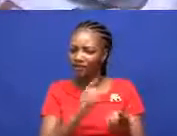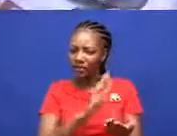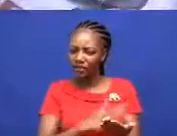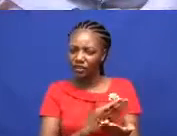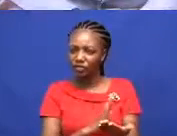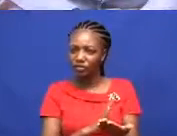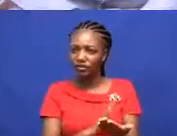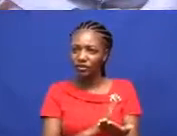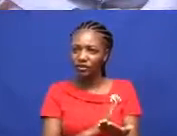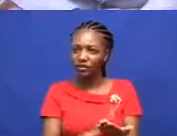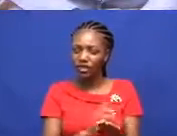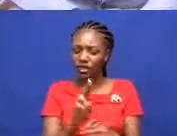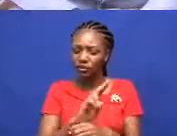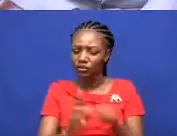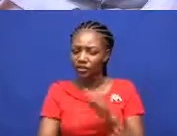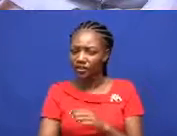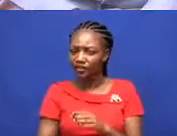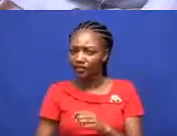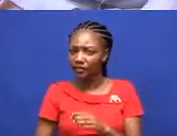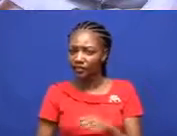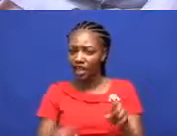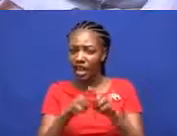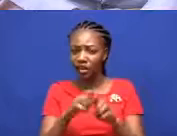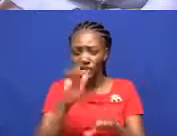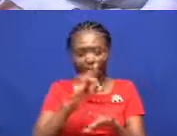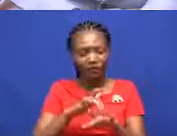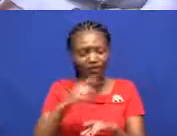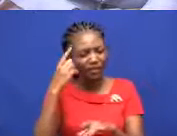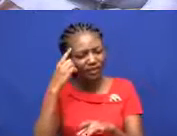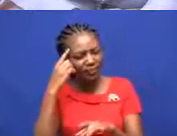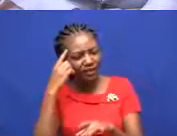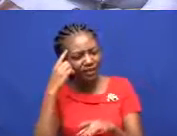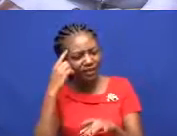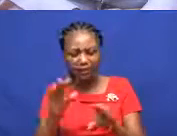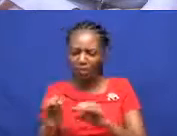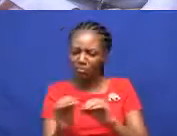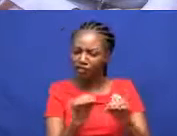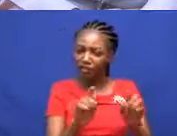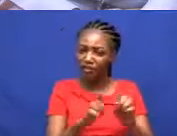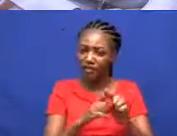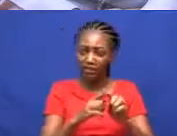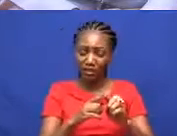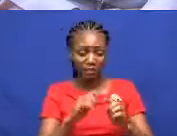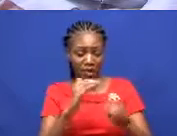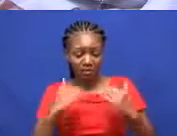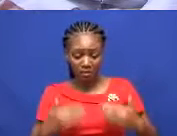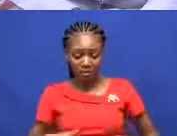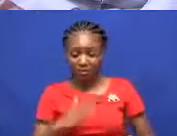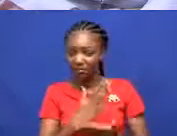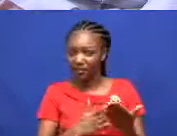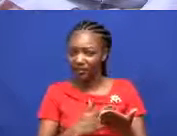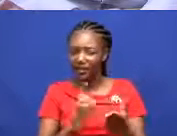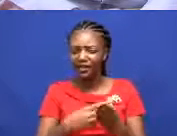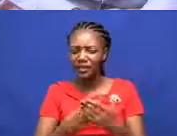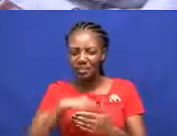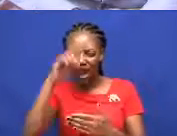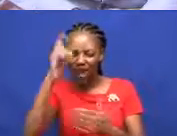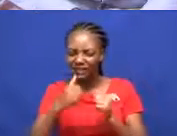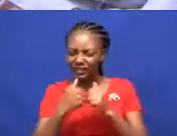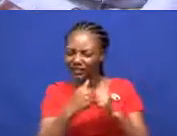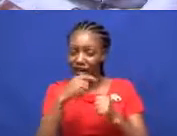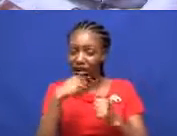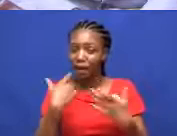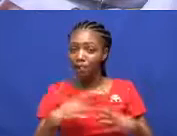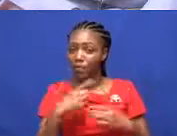his feet, because it affects the brain, the muscles, the movement. So it's just really also a challenge to people who have all